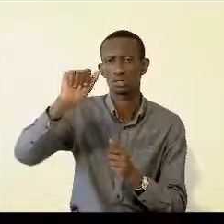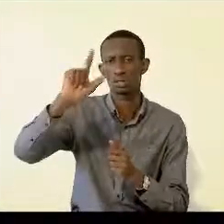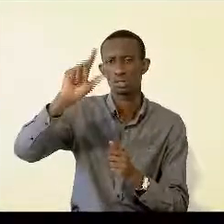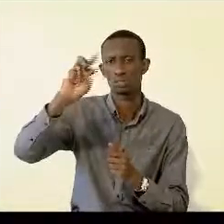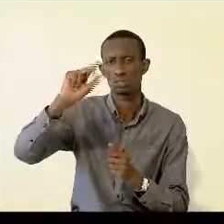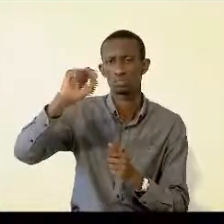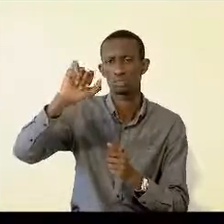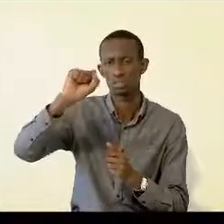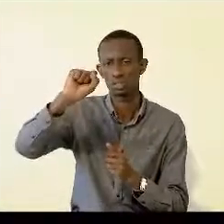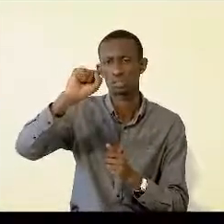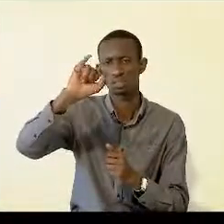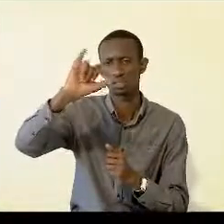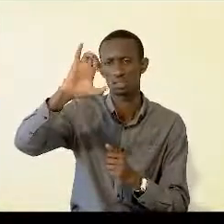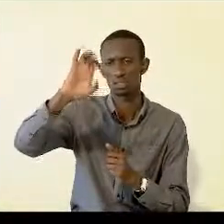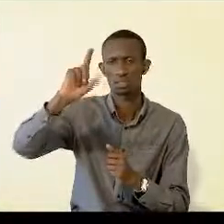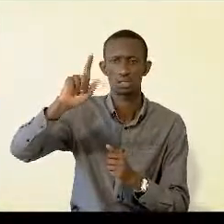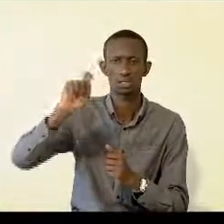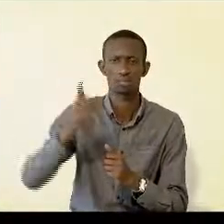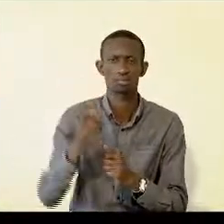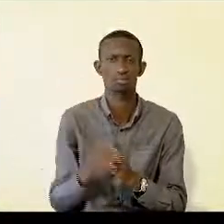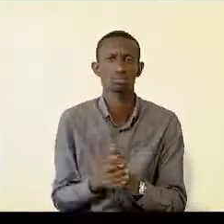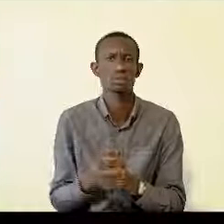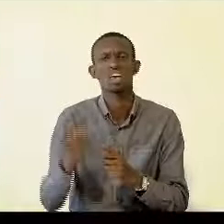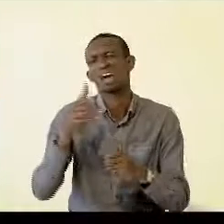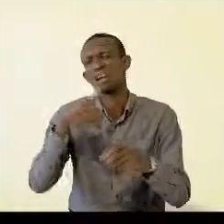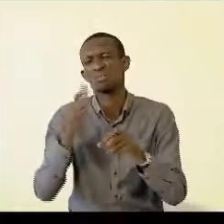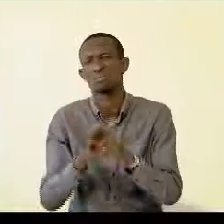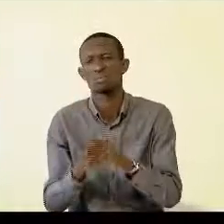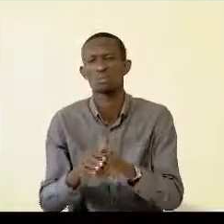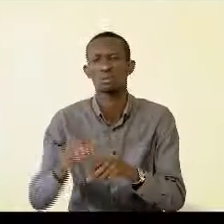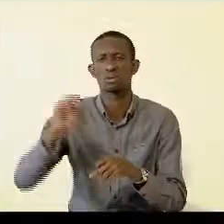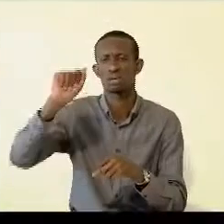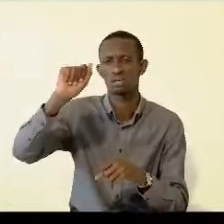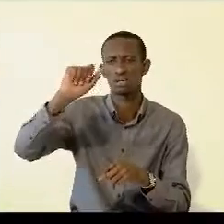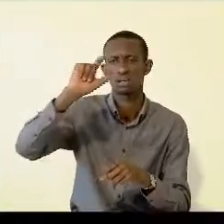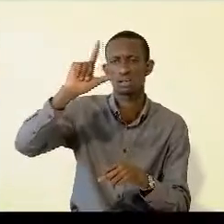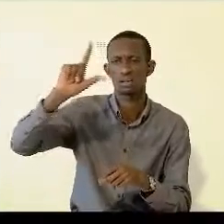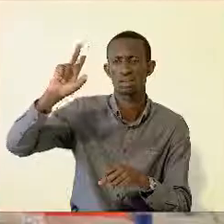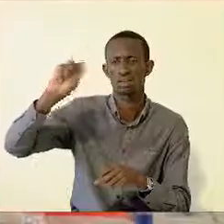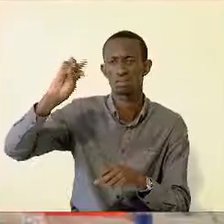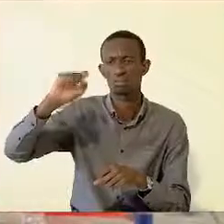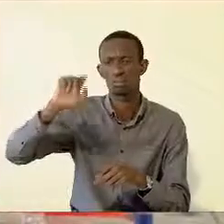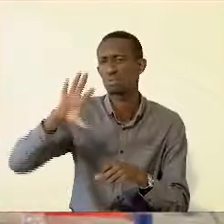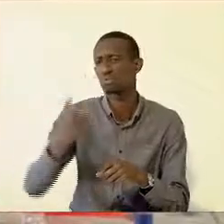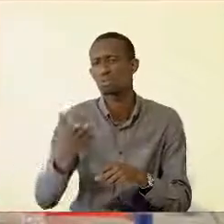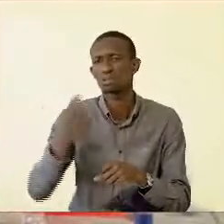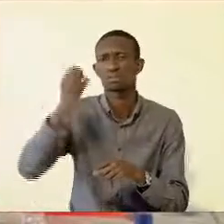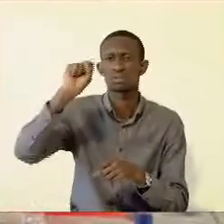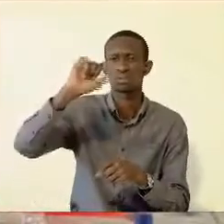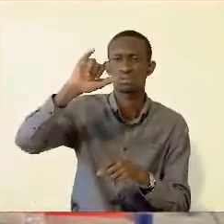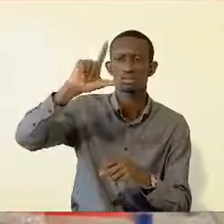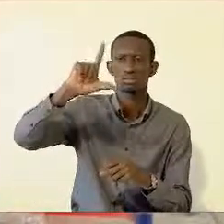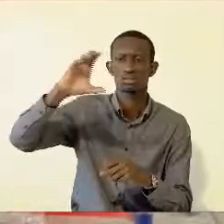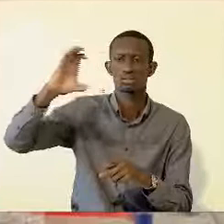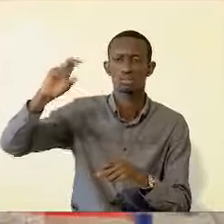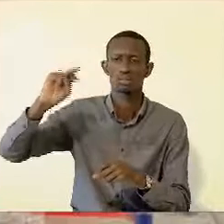Aluminosilicates are compounds containing aluminium, silicon, and oxygen. Those are the main elements we